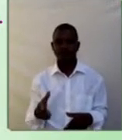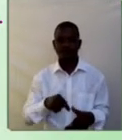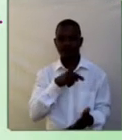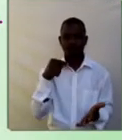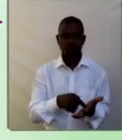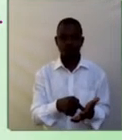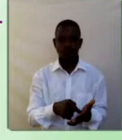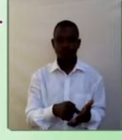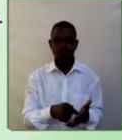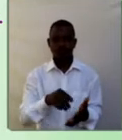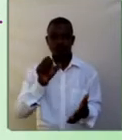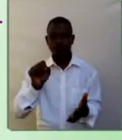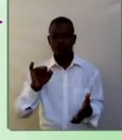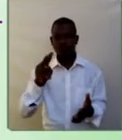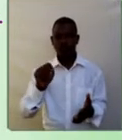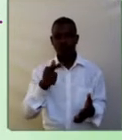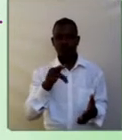This, singular.